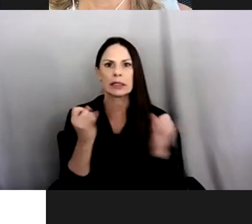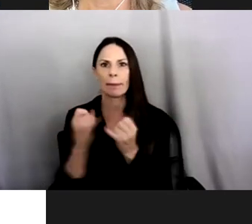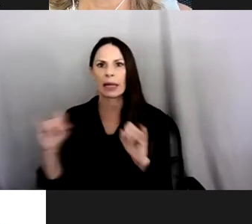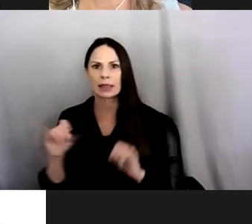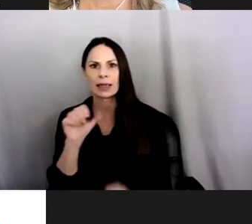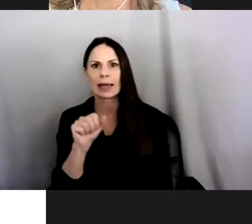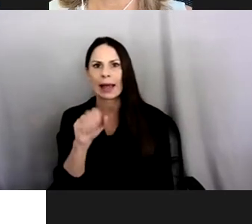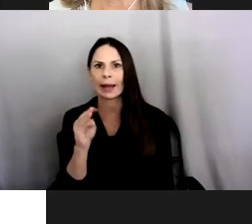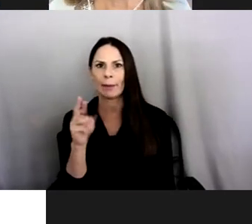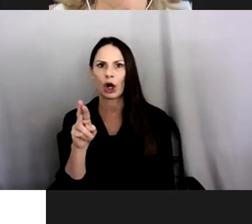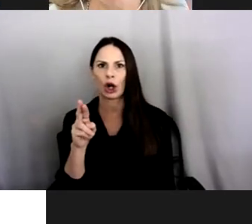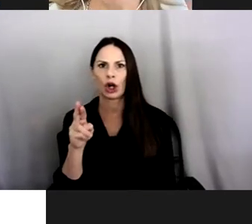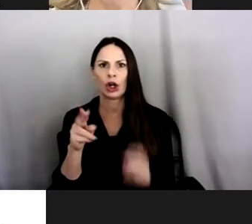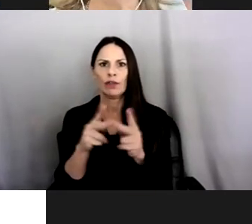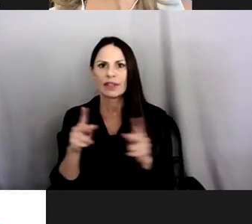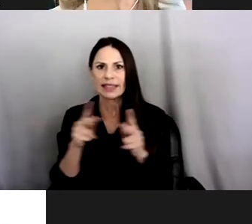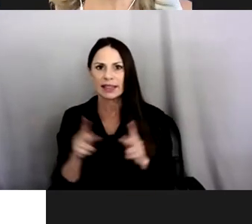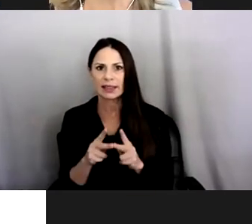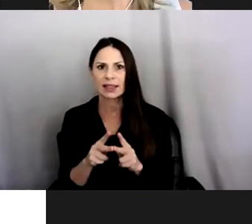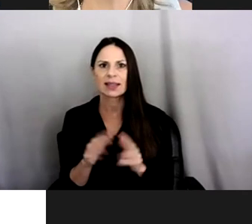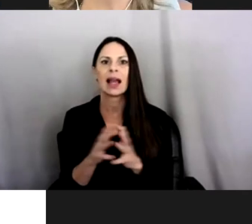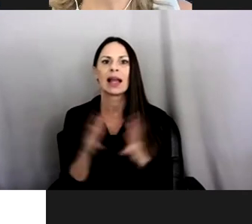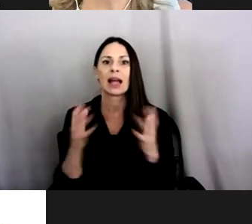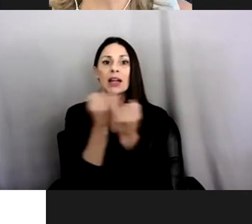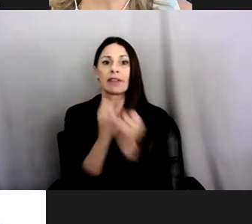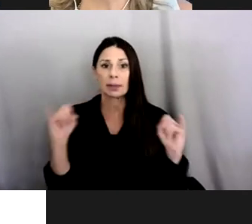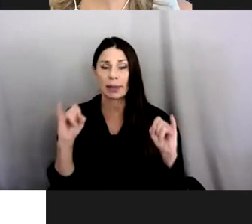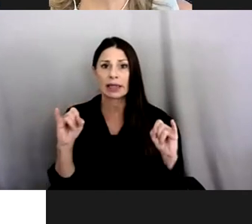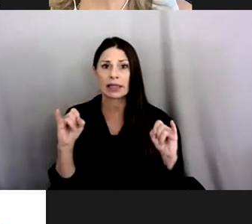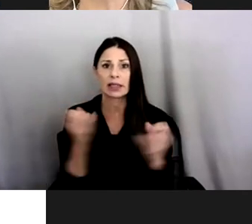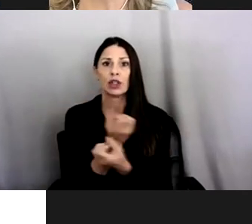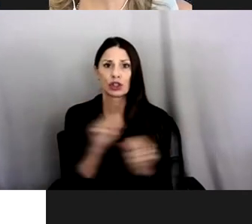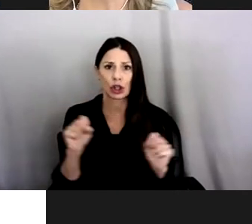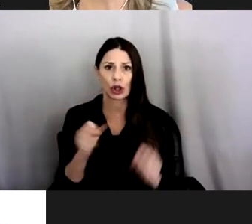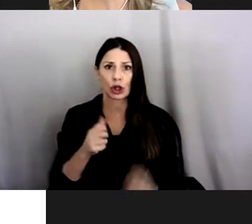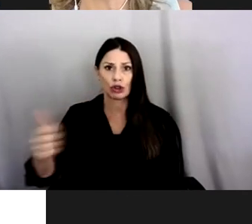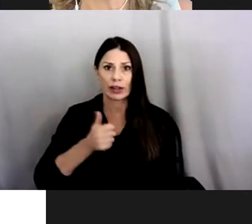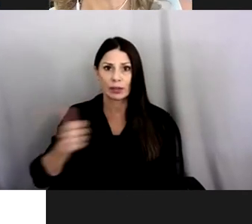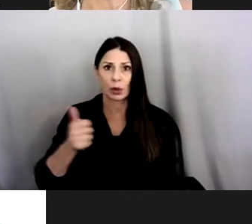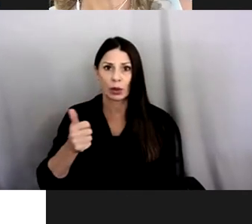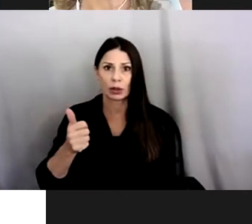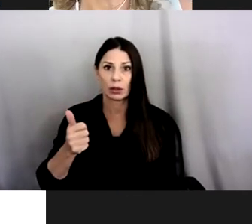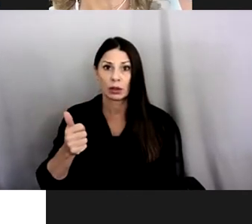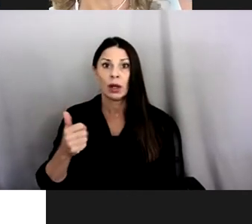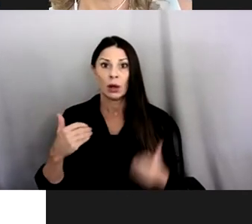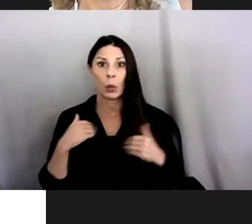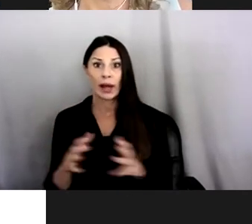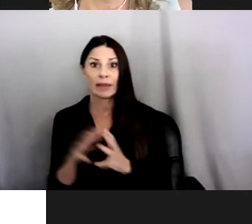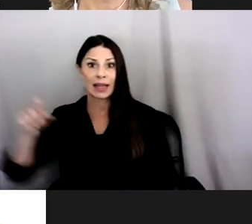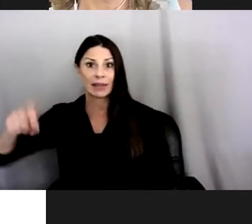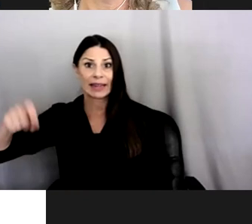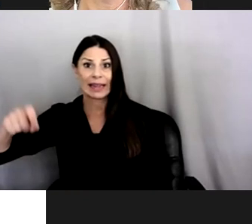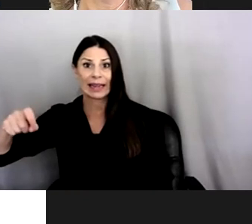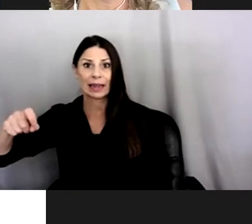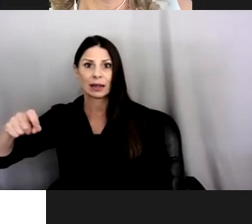AMR facilities and a lot of independent secure transport. So there's a lot of need and not a lot of, I guess I